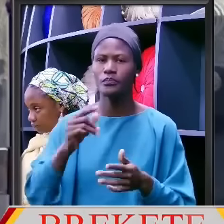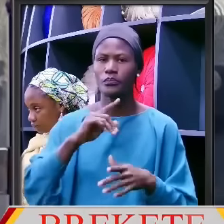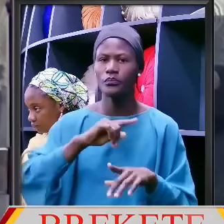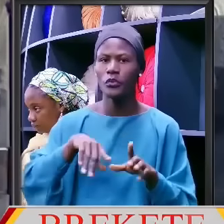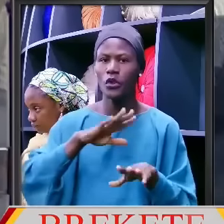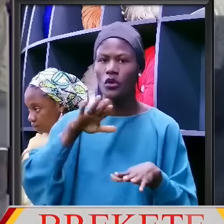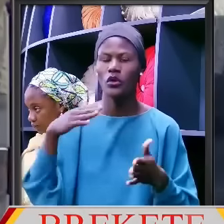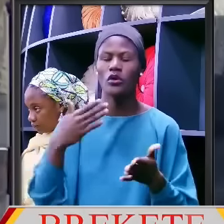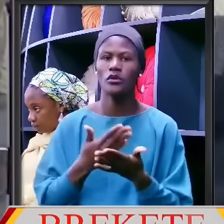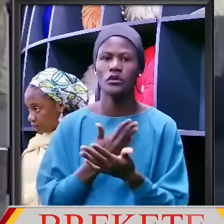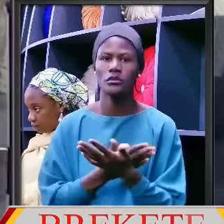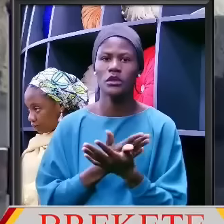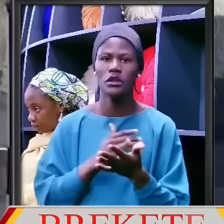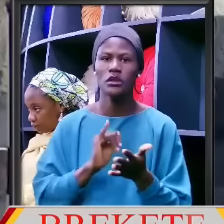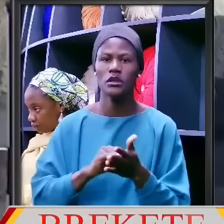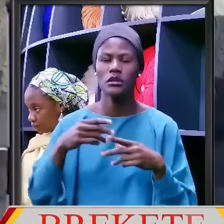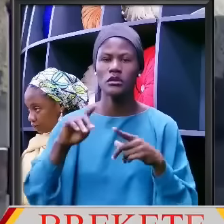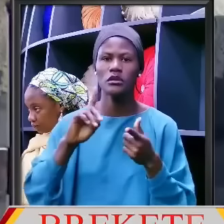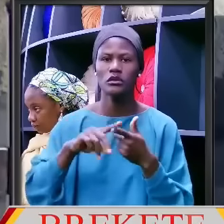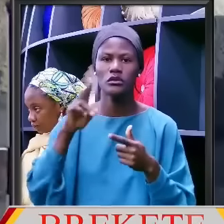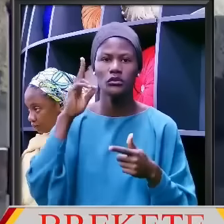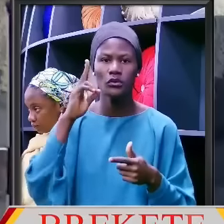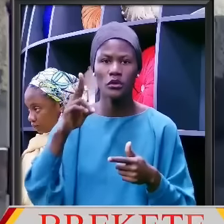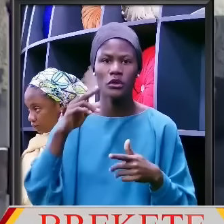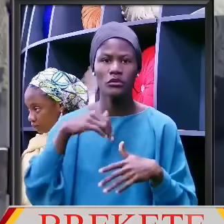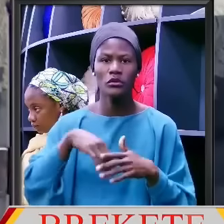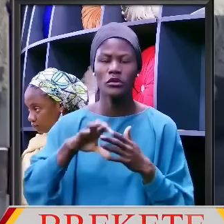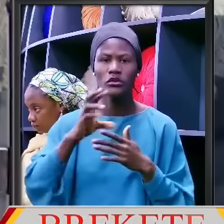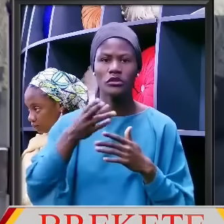him to China is that